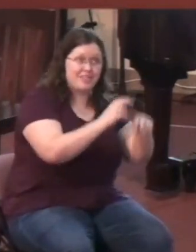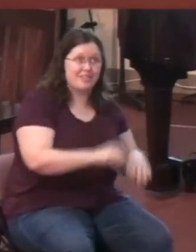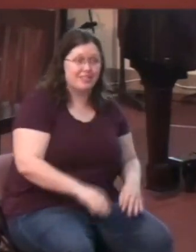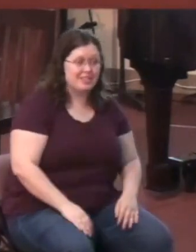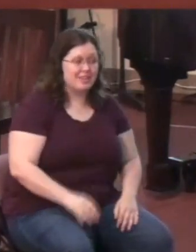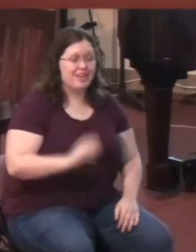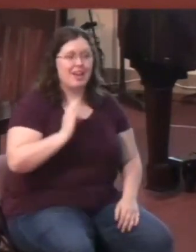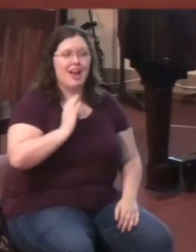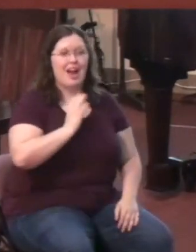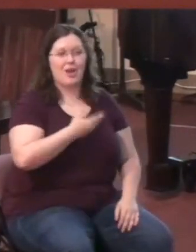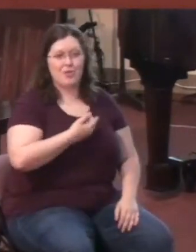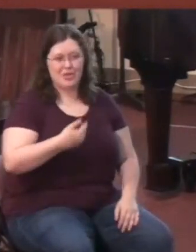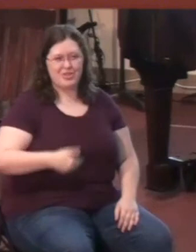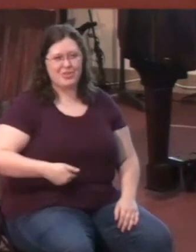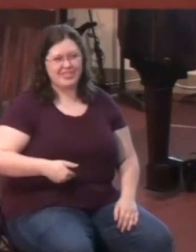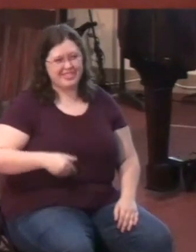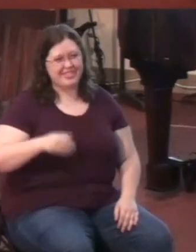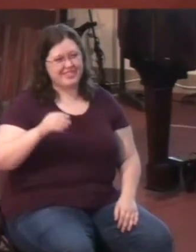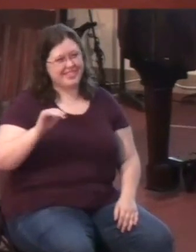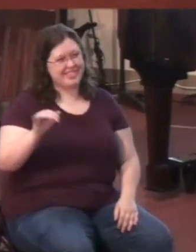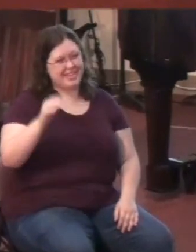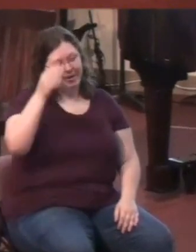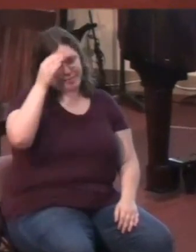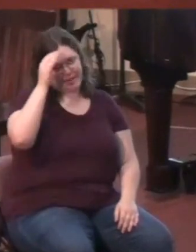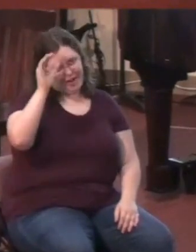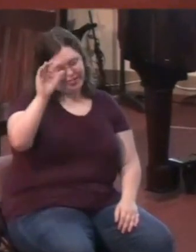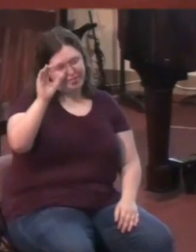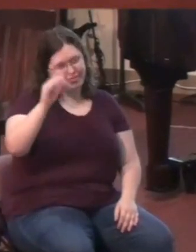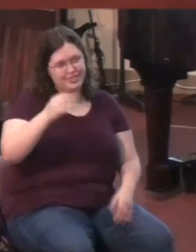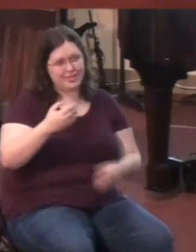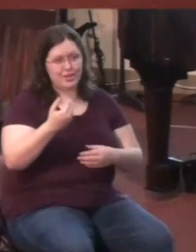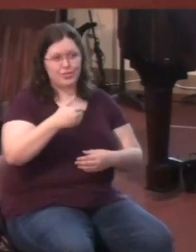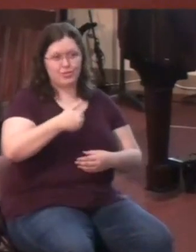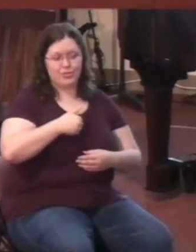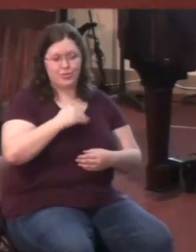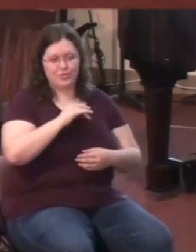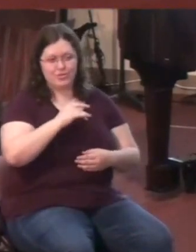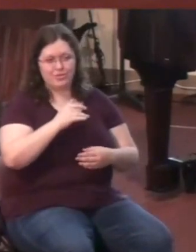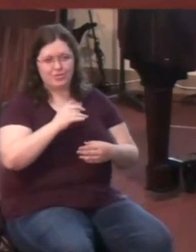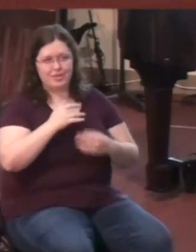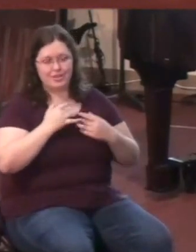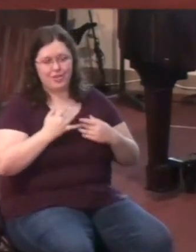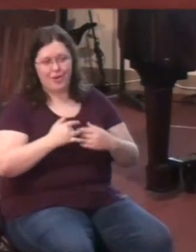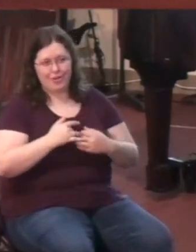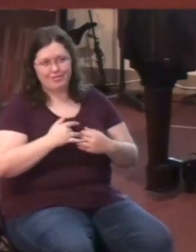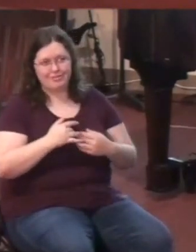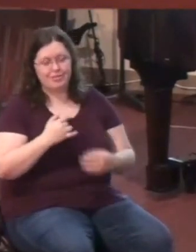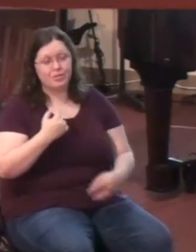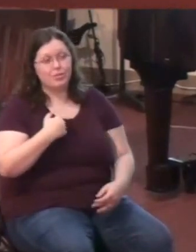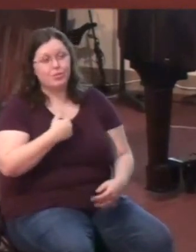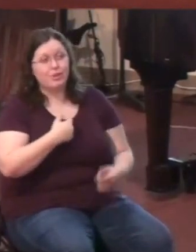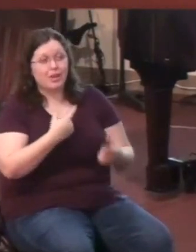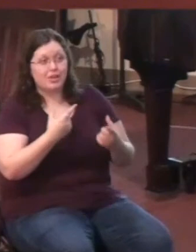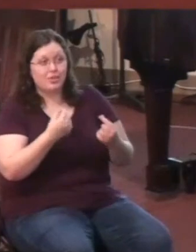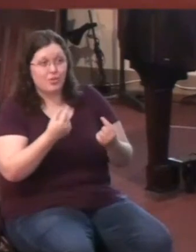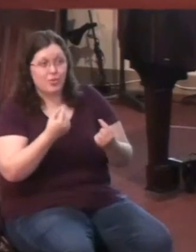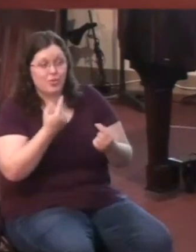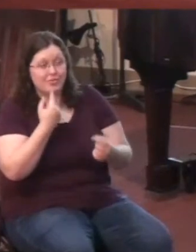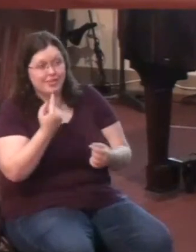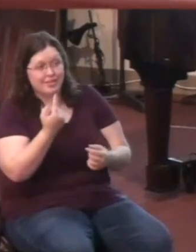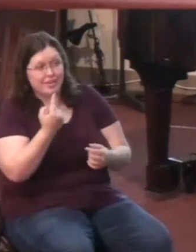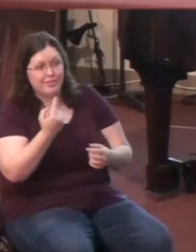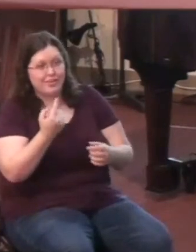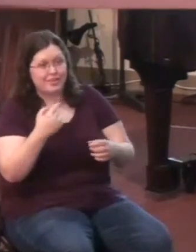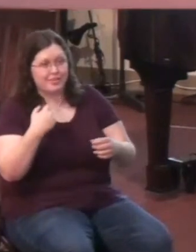our intuition. Inside our souls, inside our hearts, when we say or do something that takes us out of the